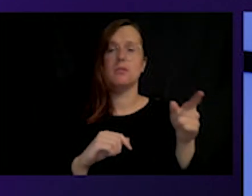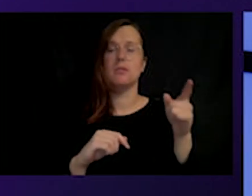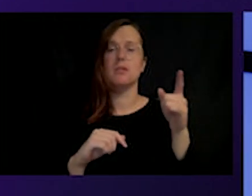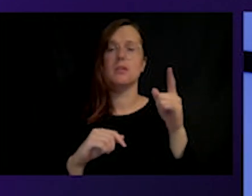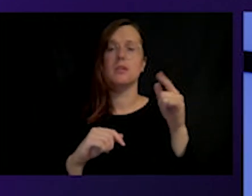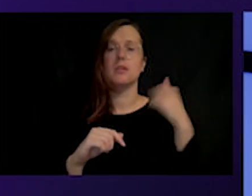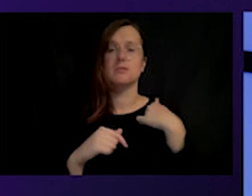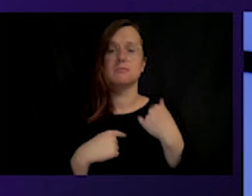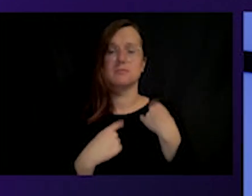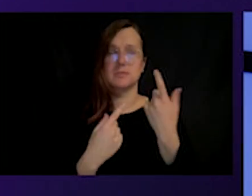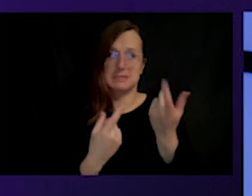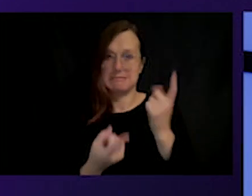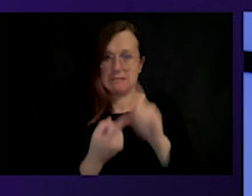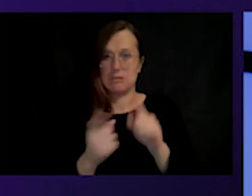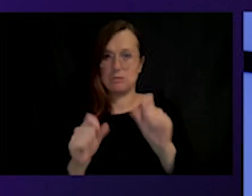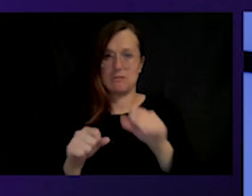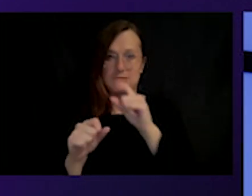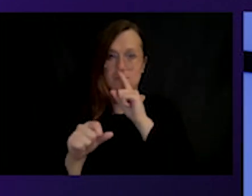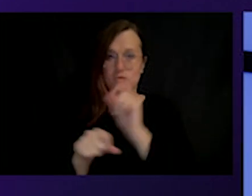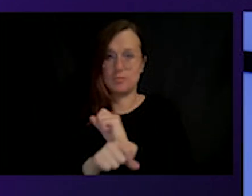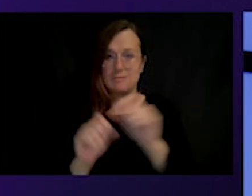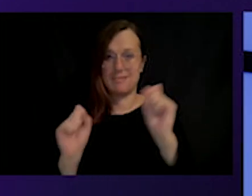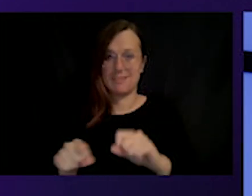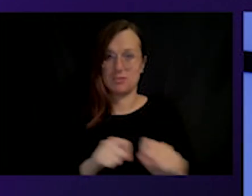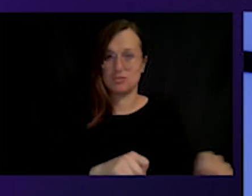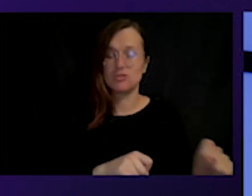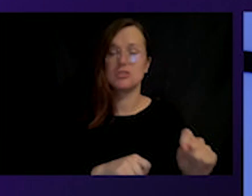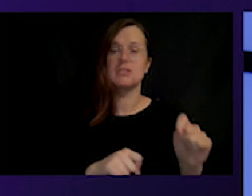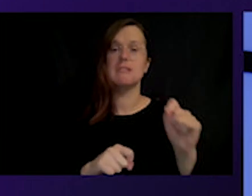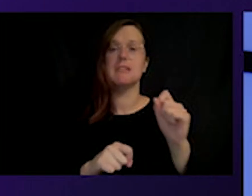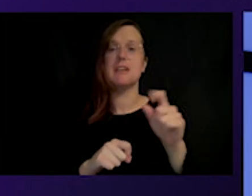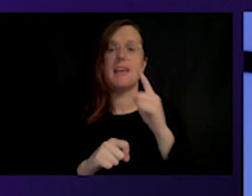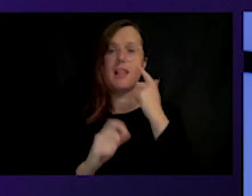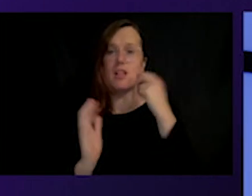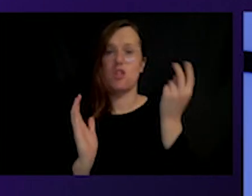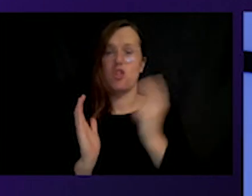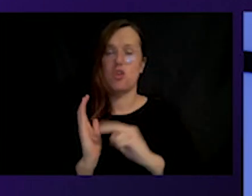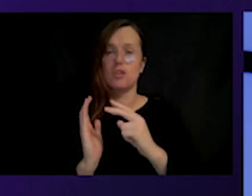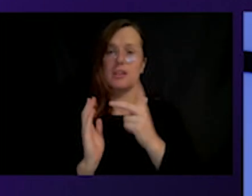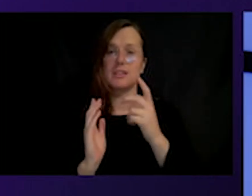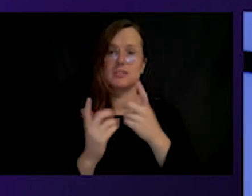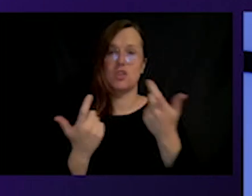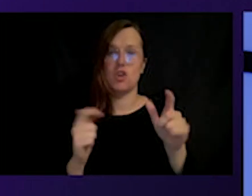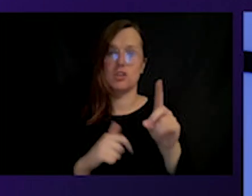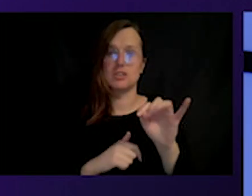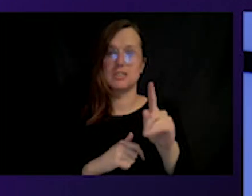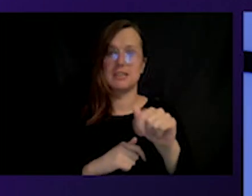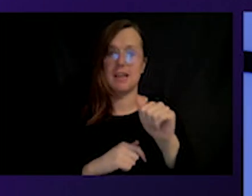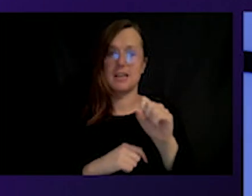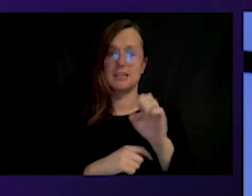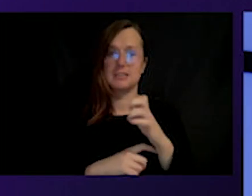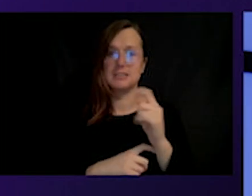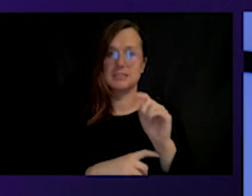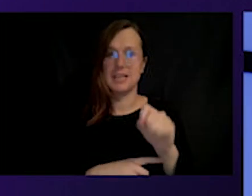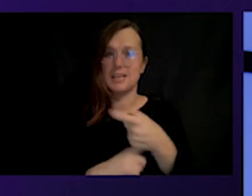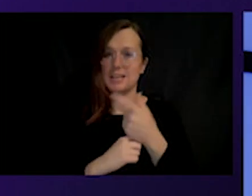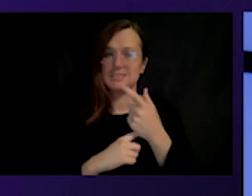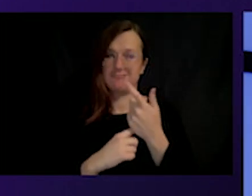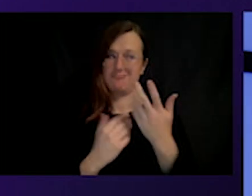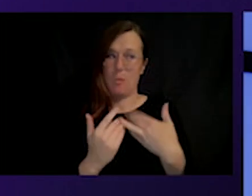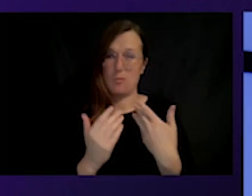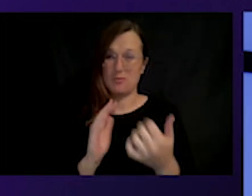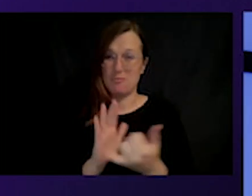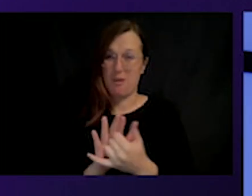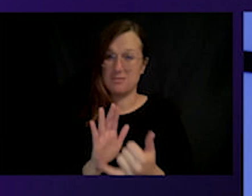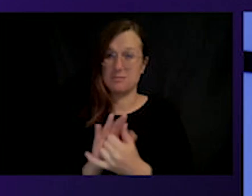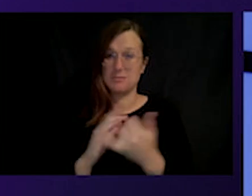to look at things from and be able to look at these large data sets, it's been almost impossible to try to tackle some of these